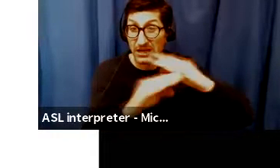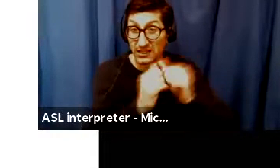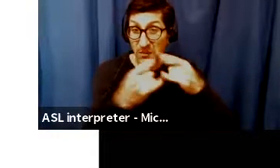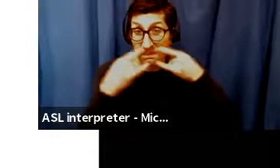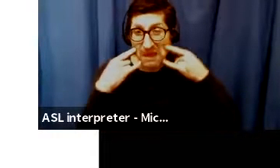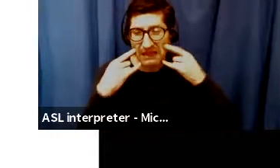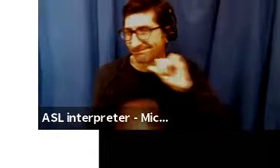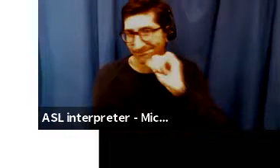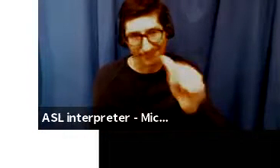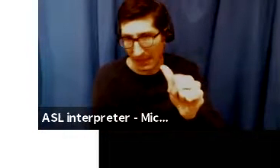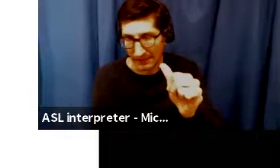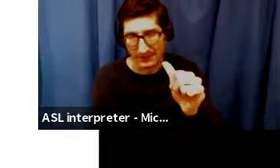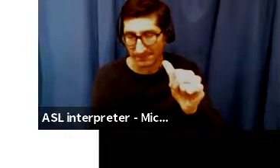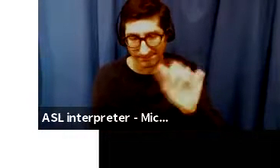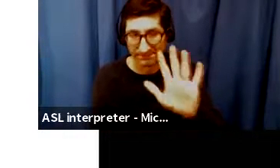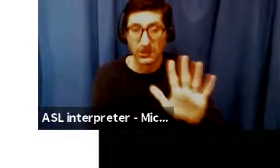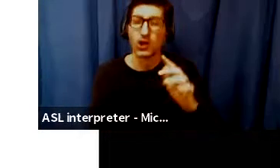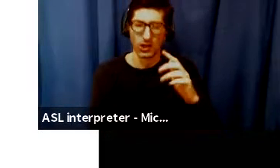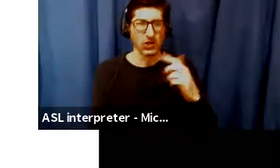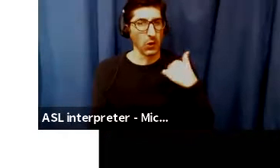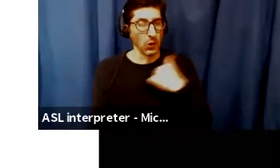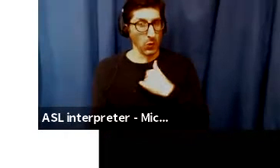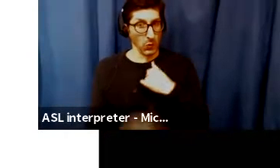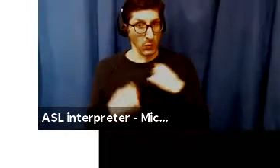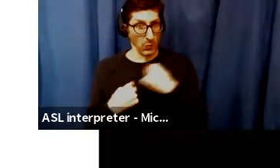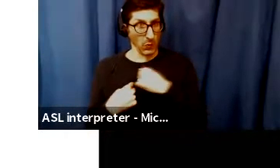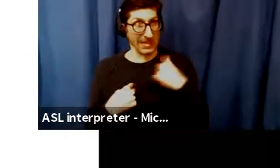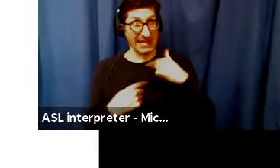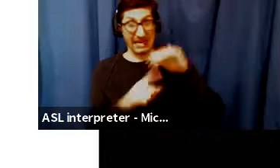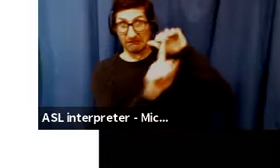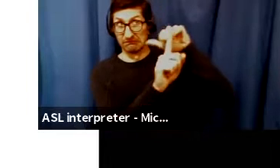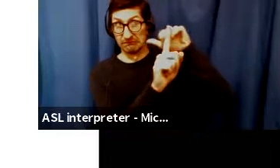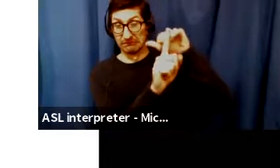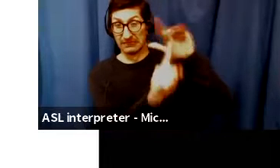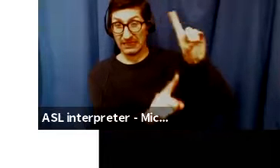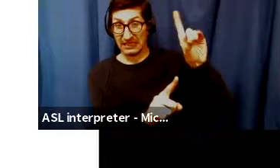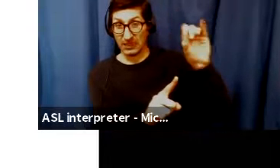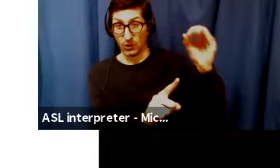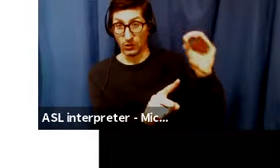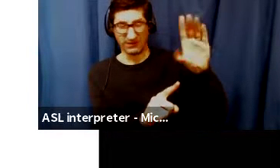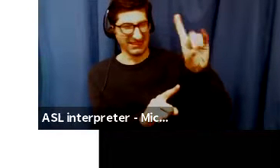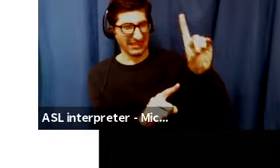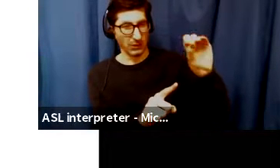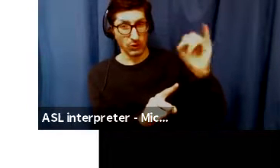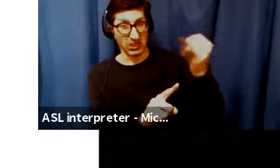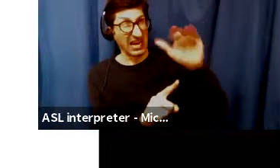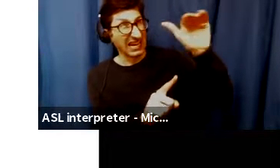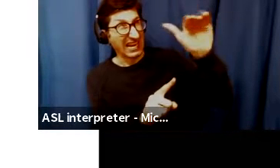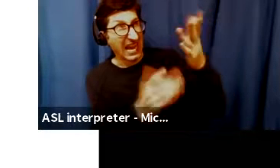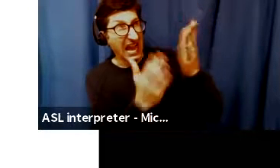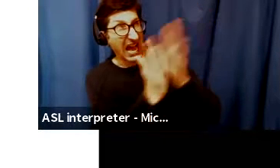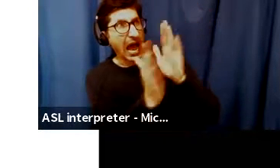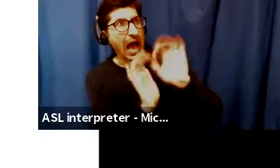issue. Many of us have asked the Department of Justice, please give us a little bit more guidance on how we balance out this direct